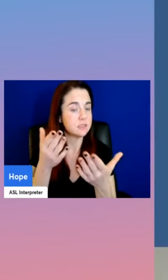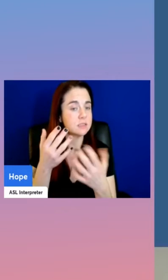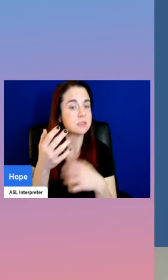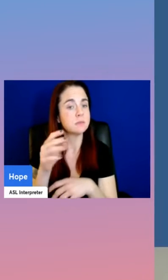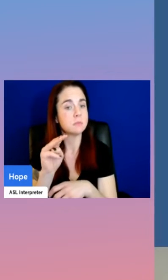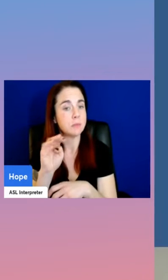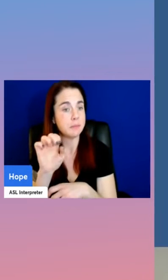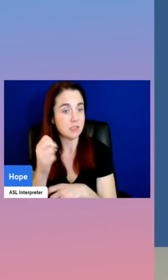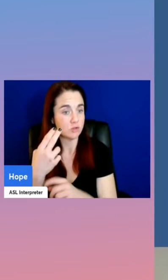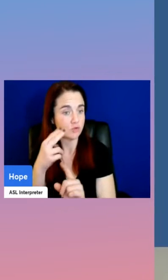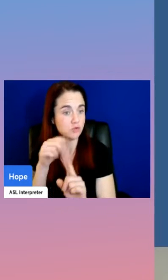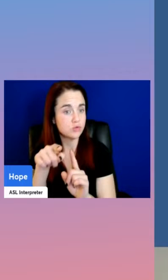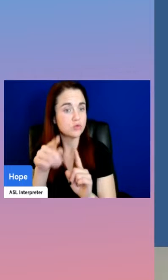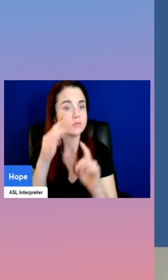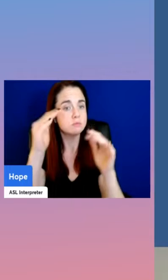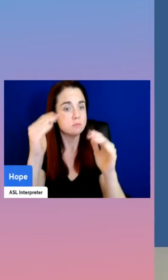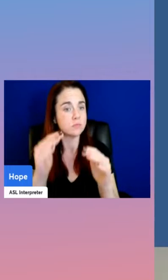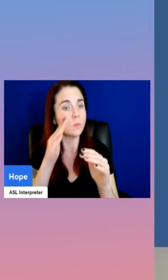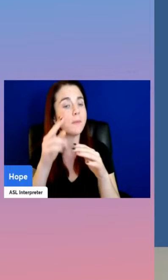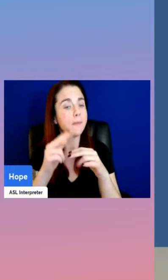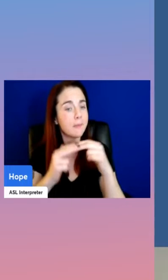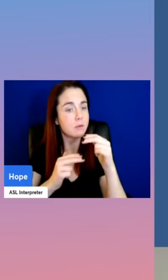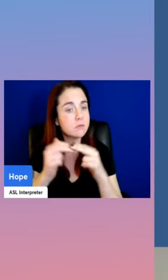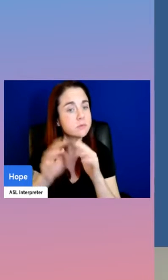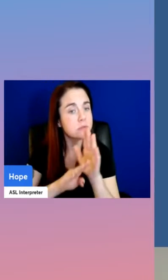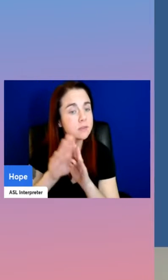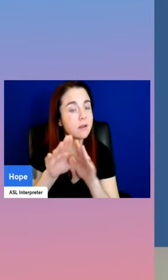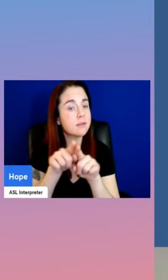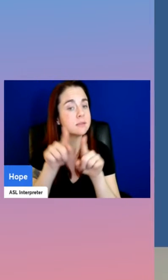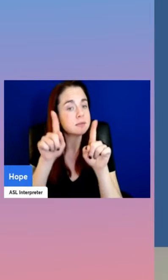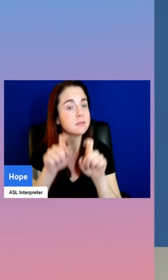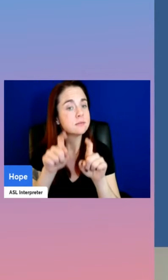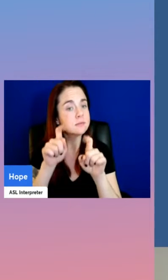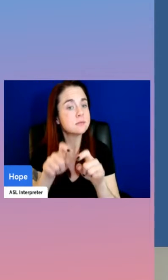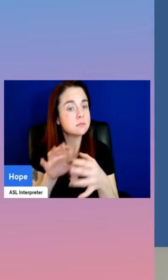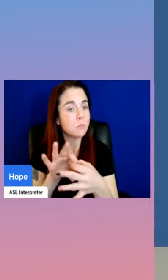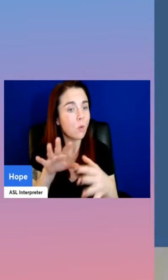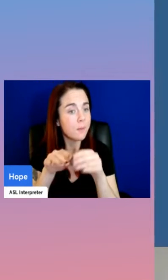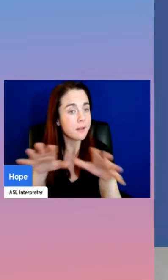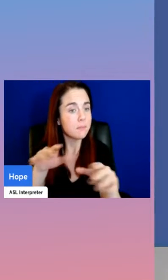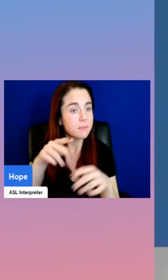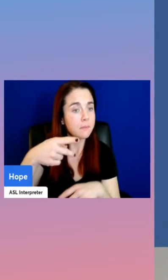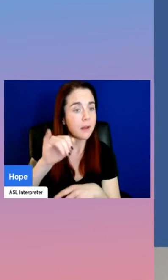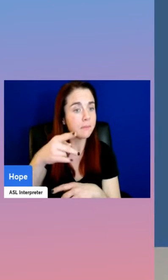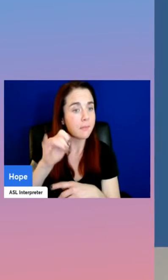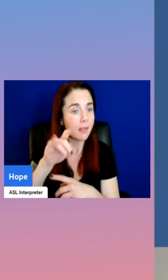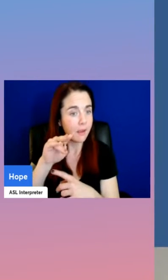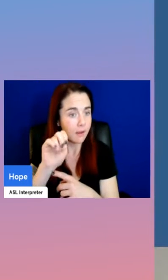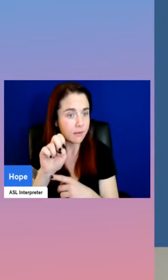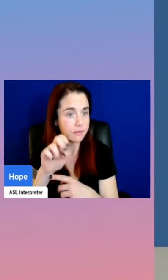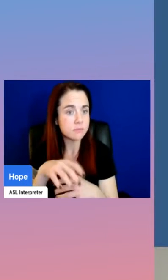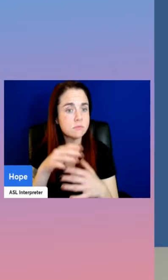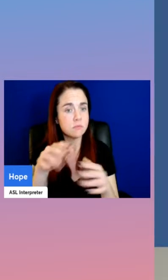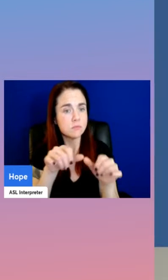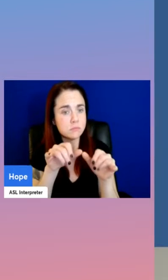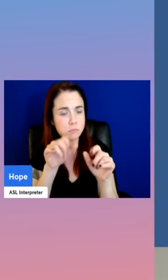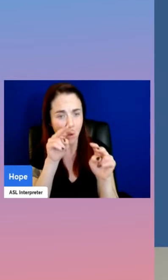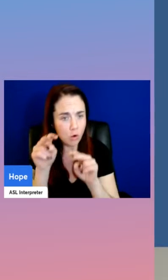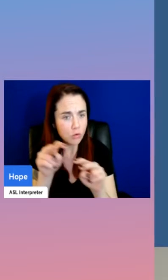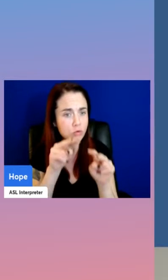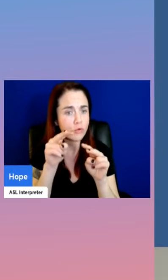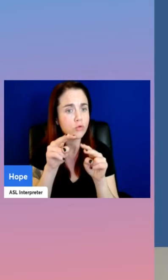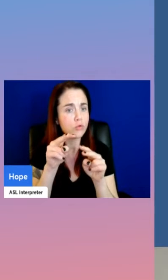You'll build and test the deployment pipeline accordingly. You'll monitor, optimize, and